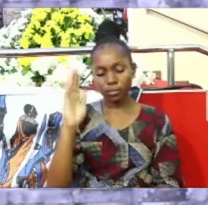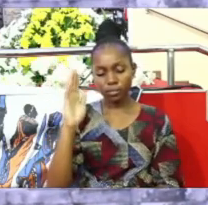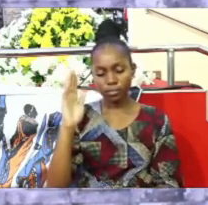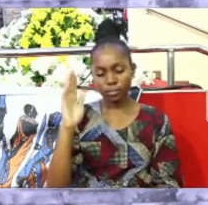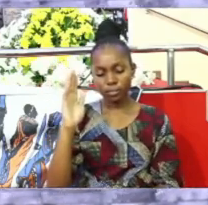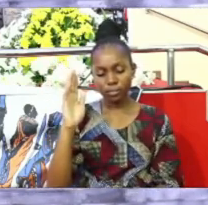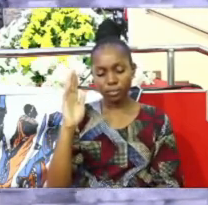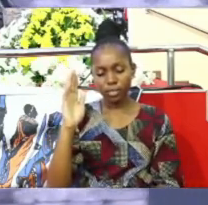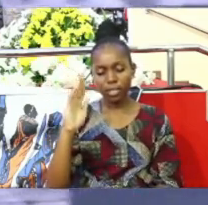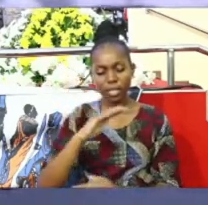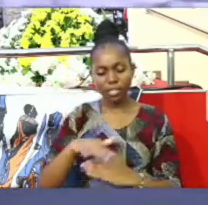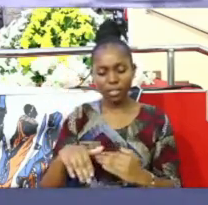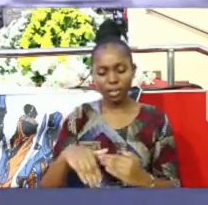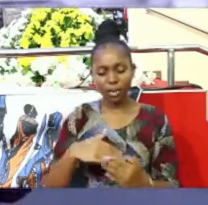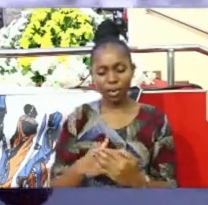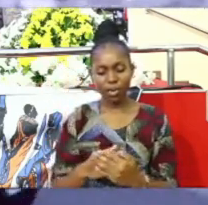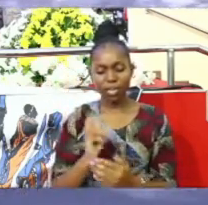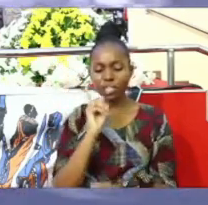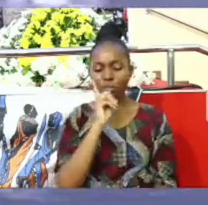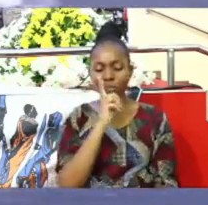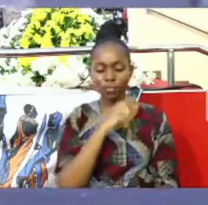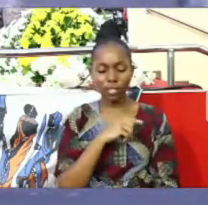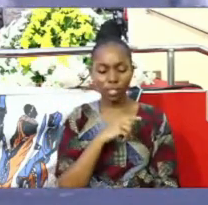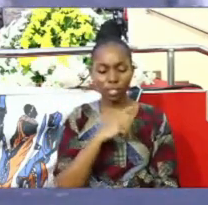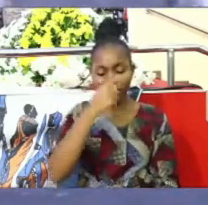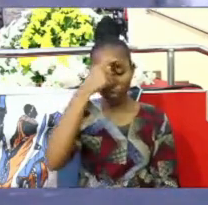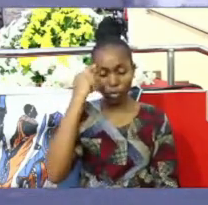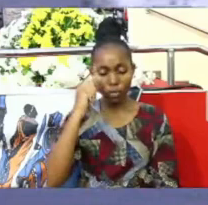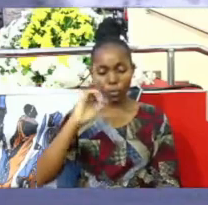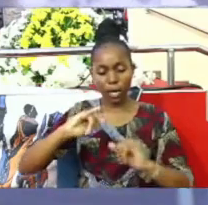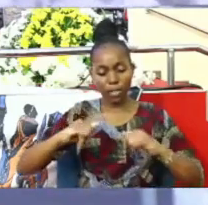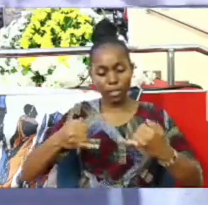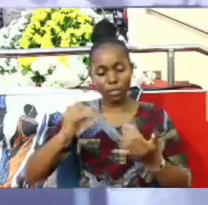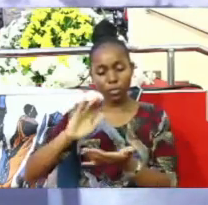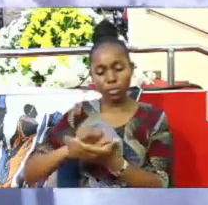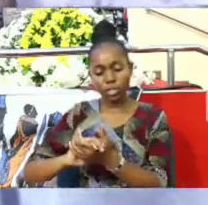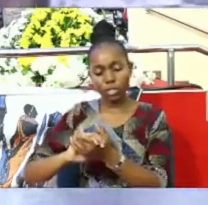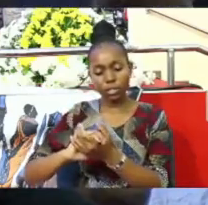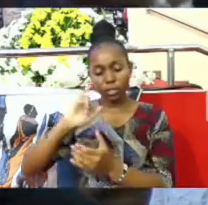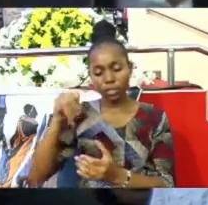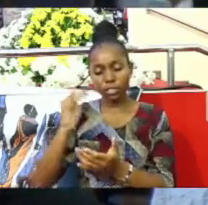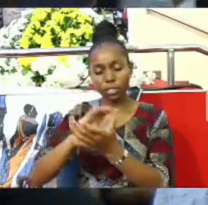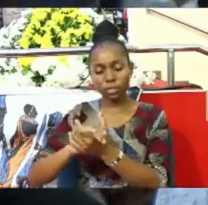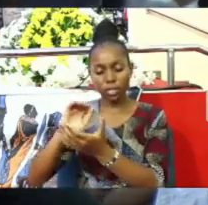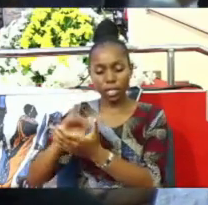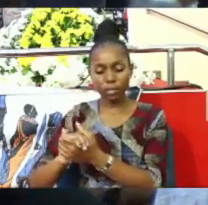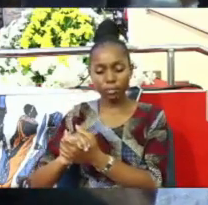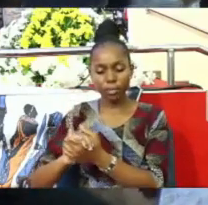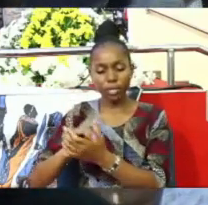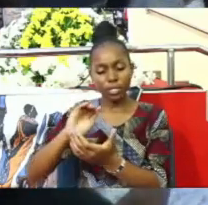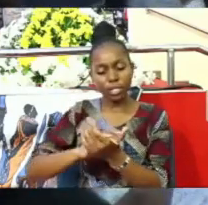over. Because they are the new Jerusalem. The Jerusalem of hope.